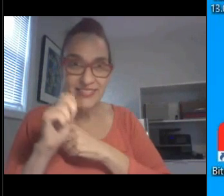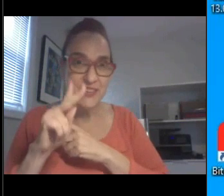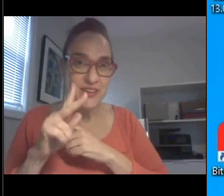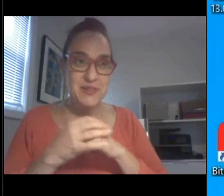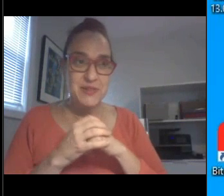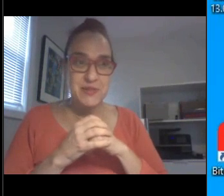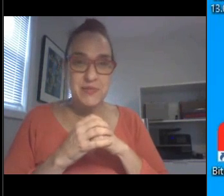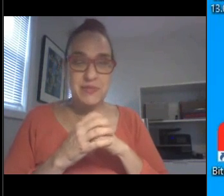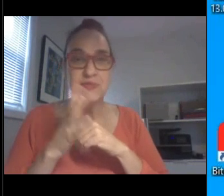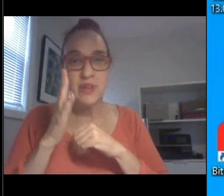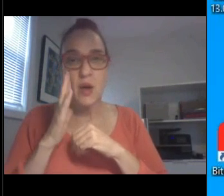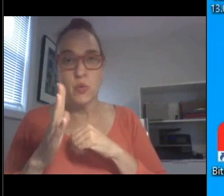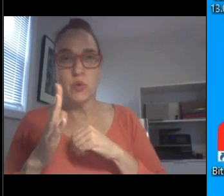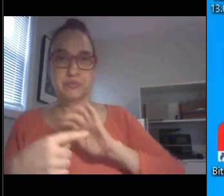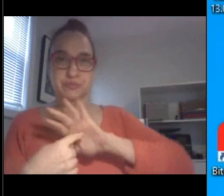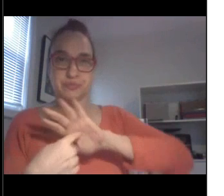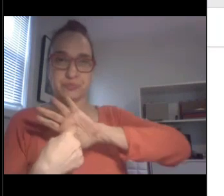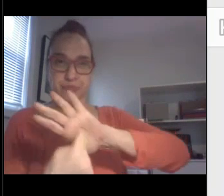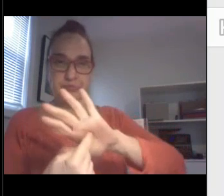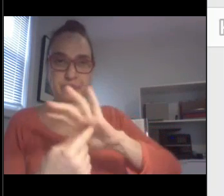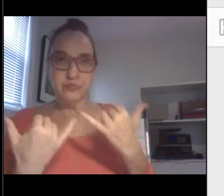see. I have.